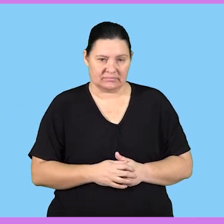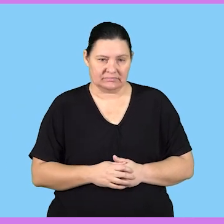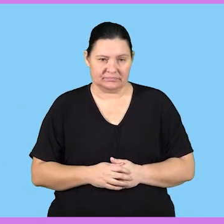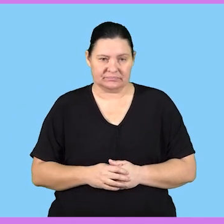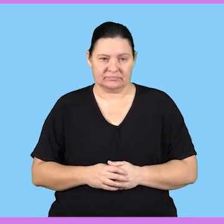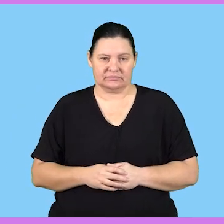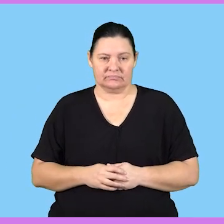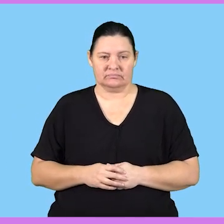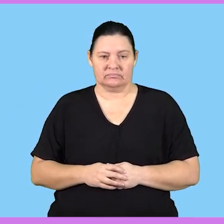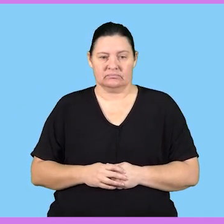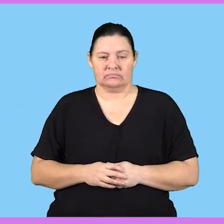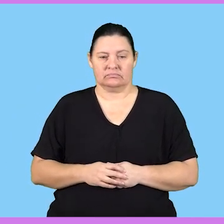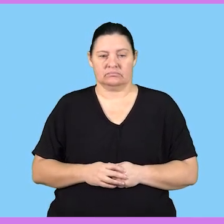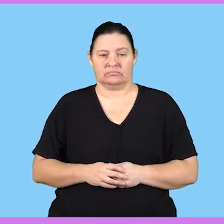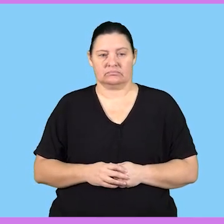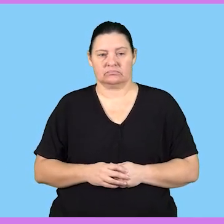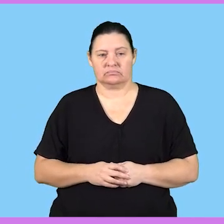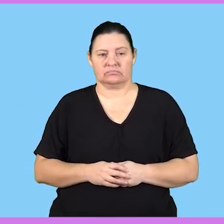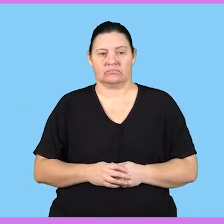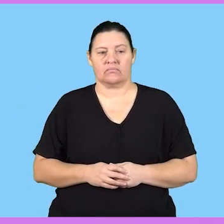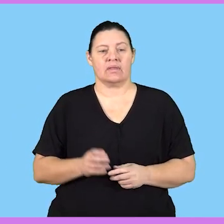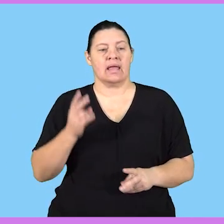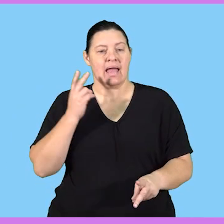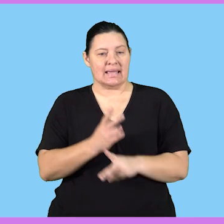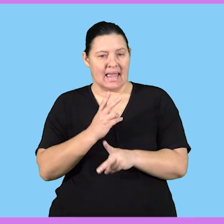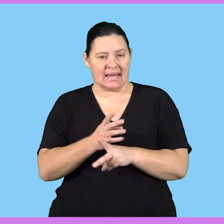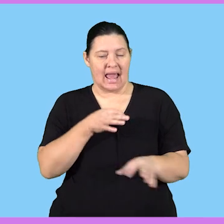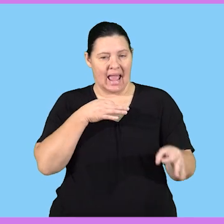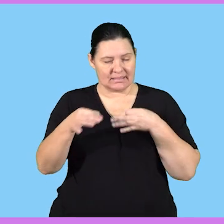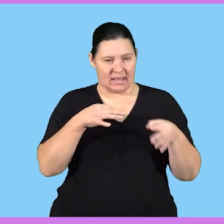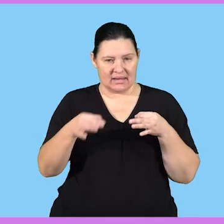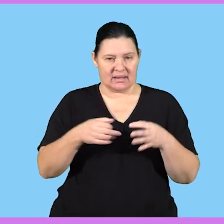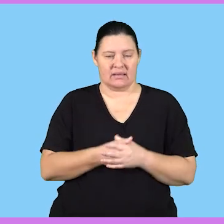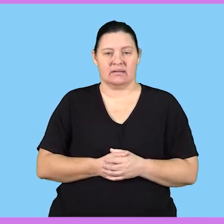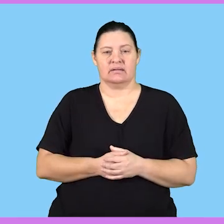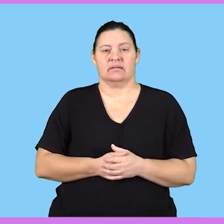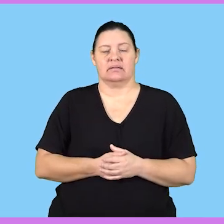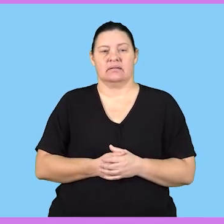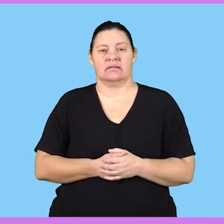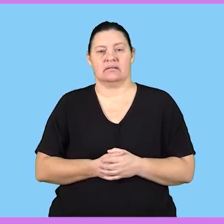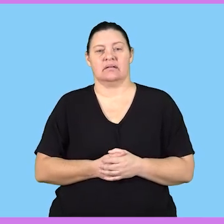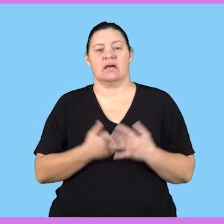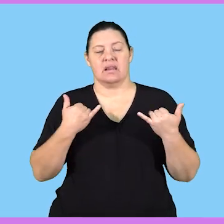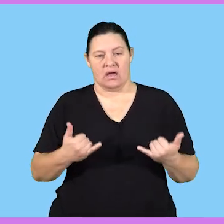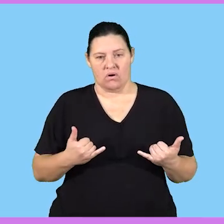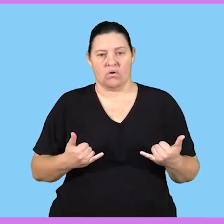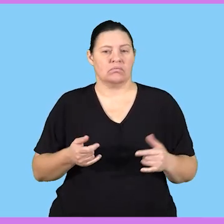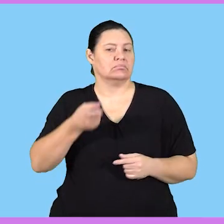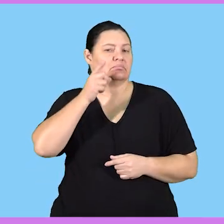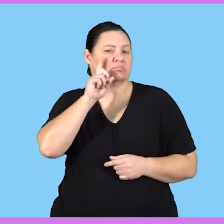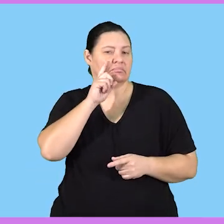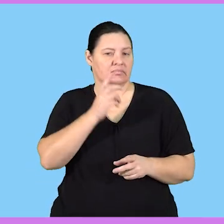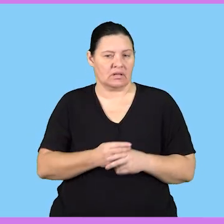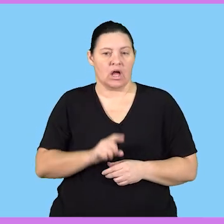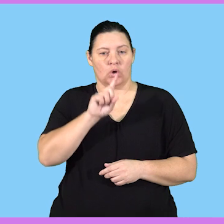13.90 pints. Okay, clear? There we go. Again, I've explained that. And now let's quickly